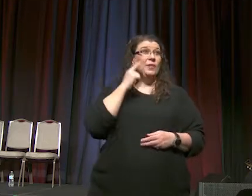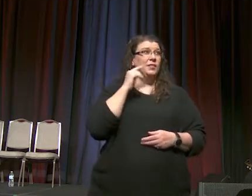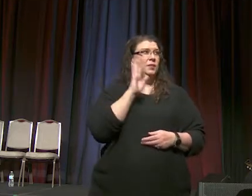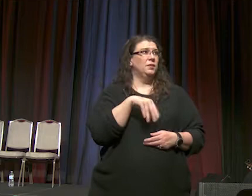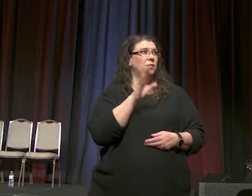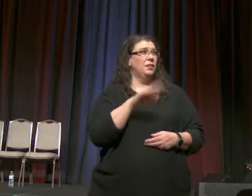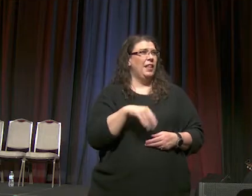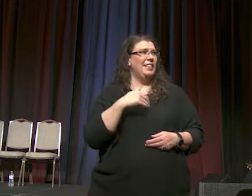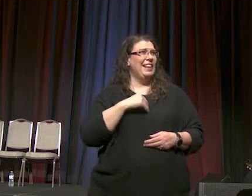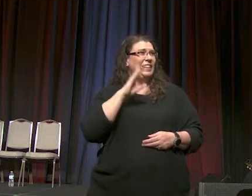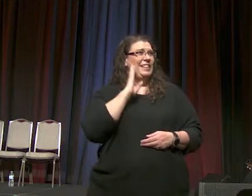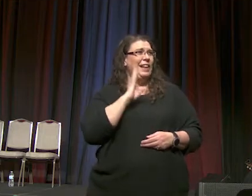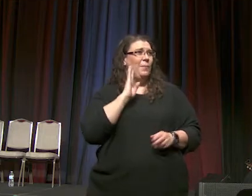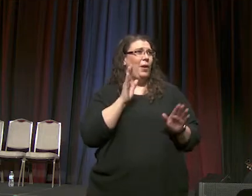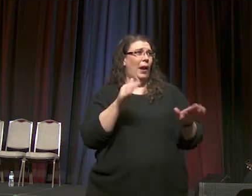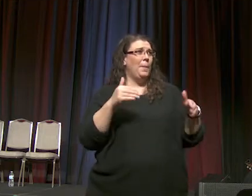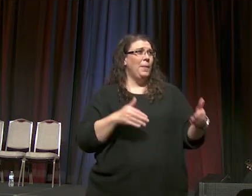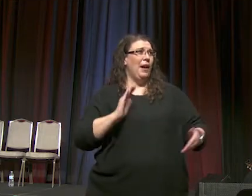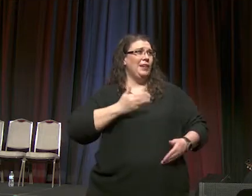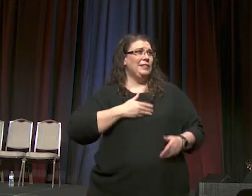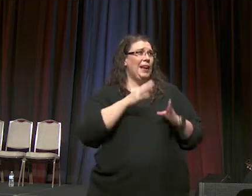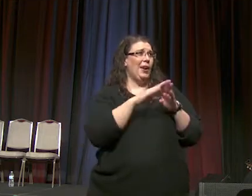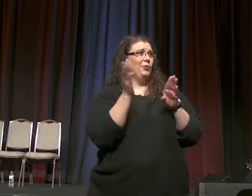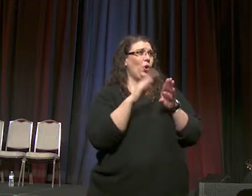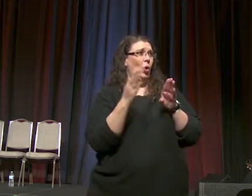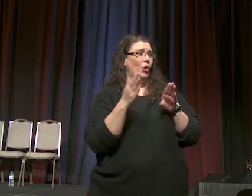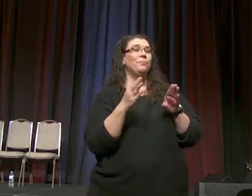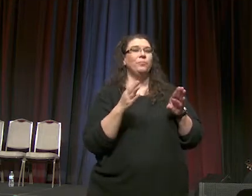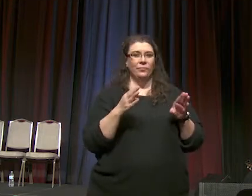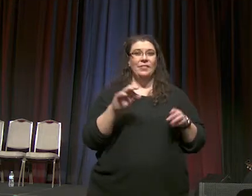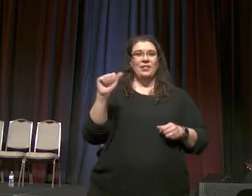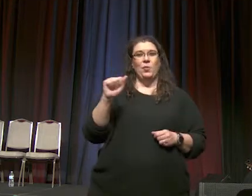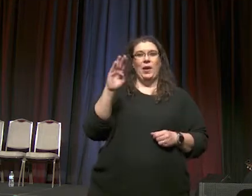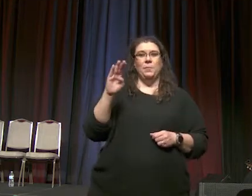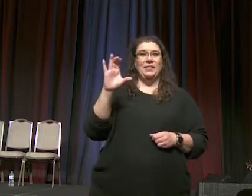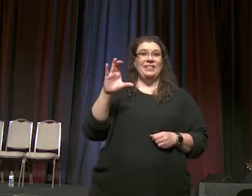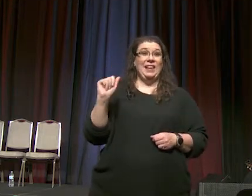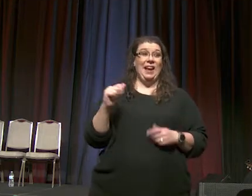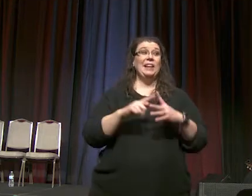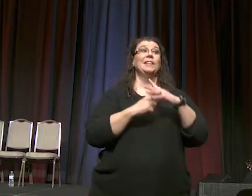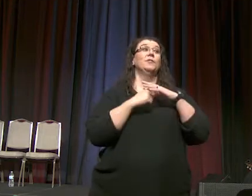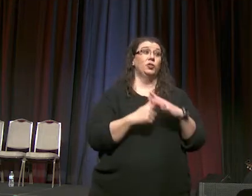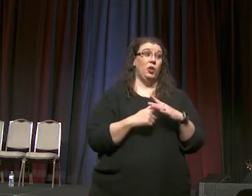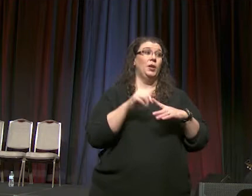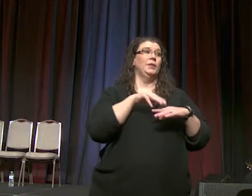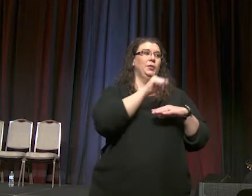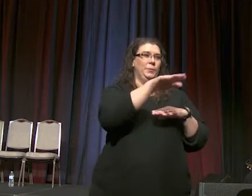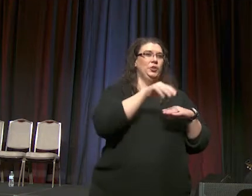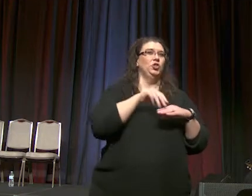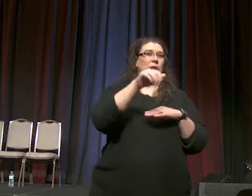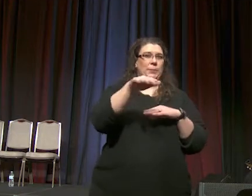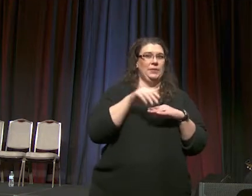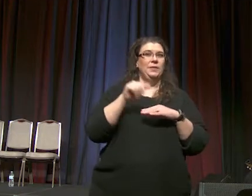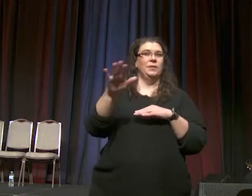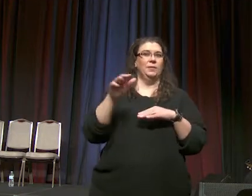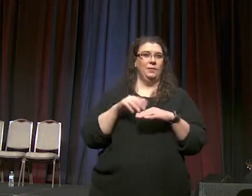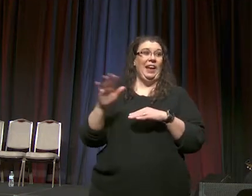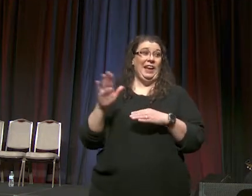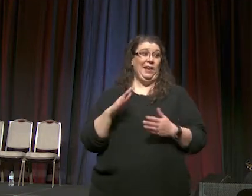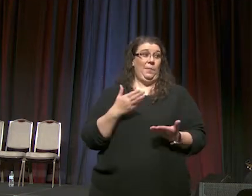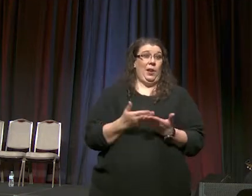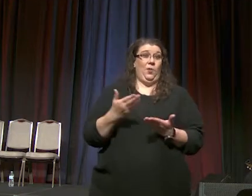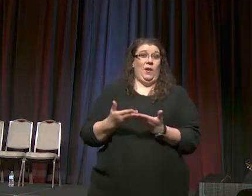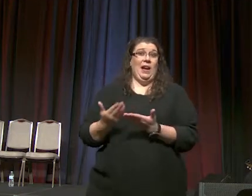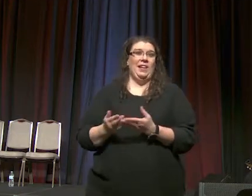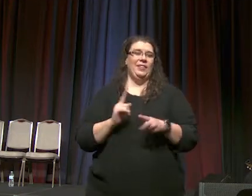there's a brown box at our door, the ADCAs have started to be shipped and have been arriving